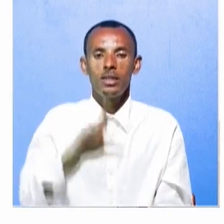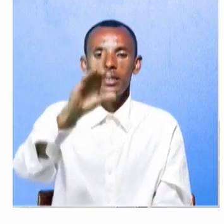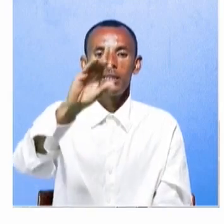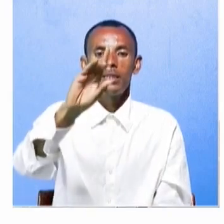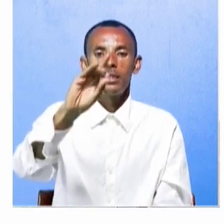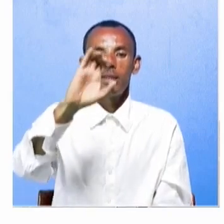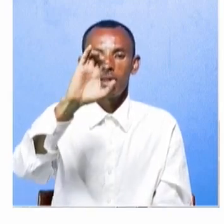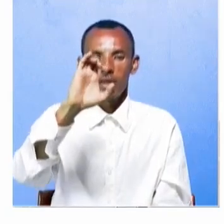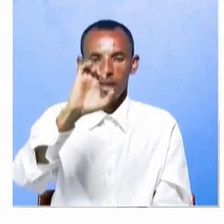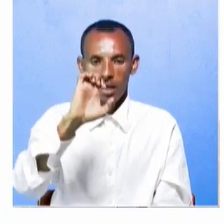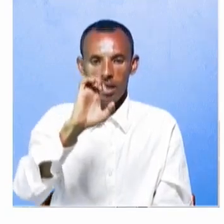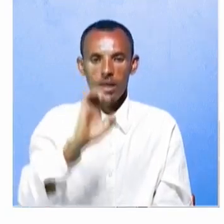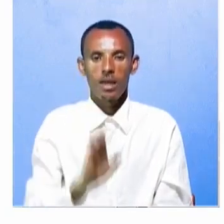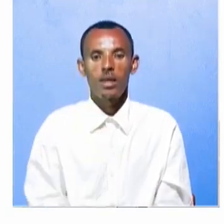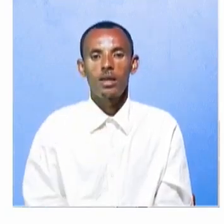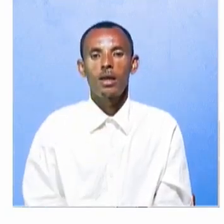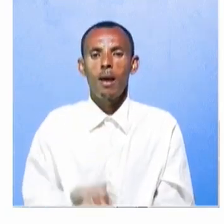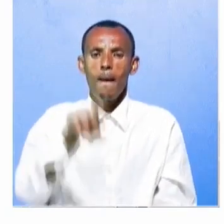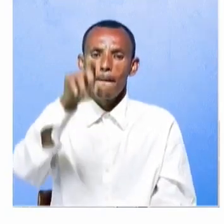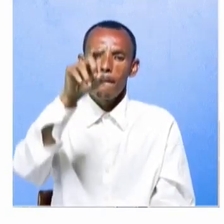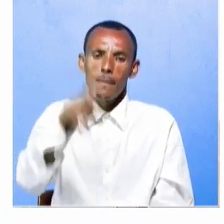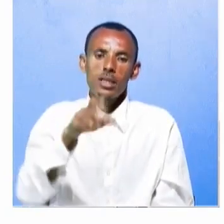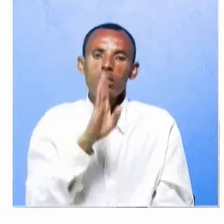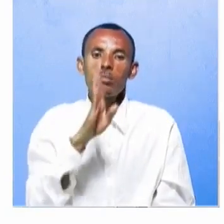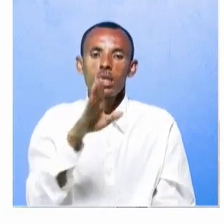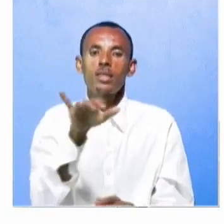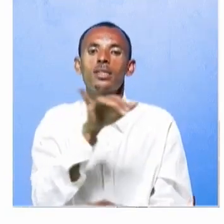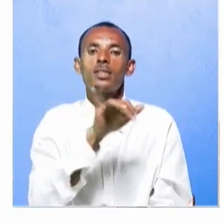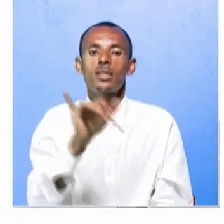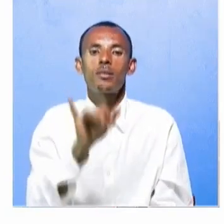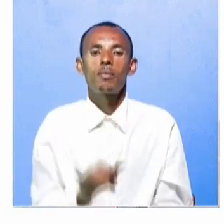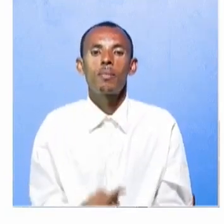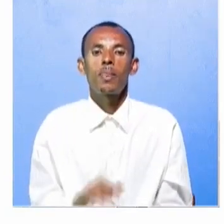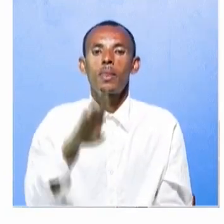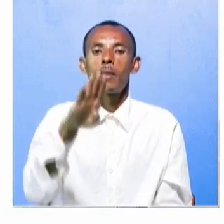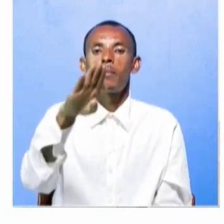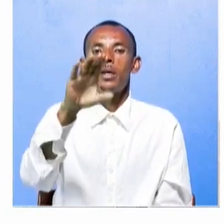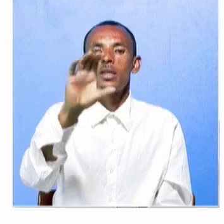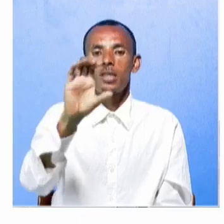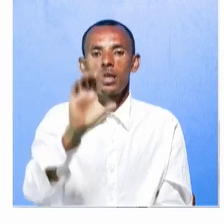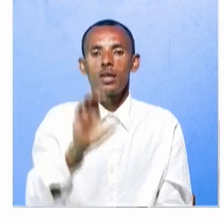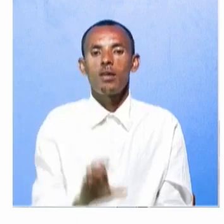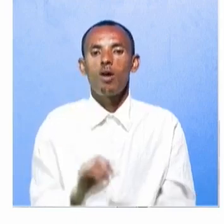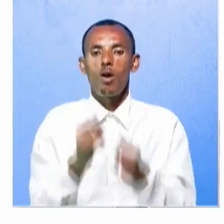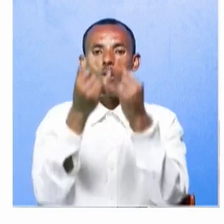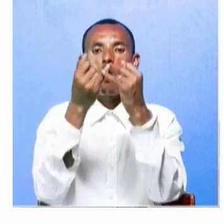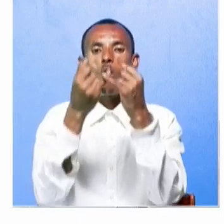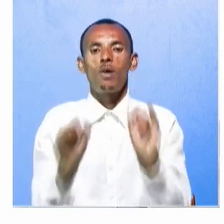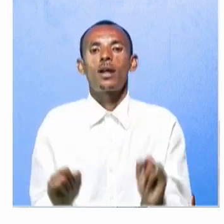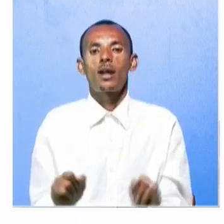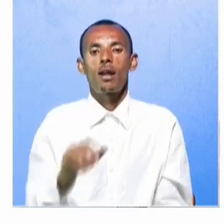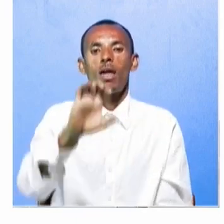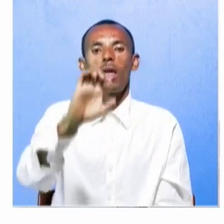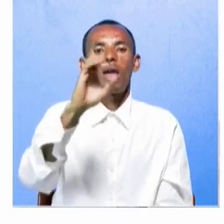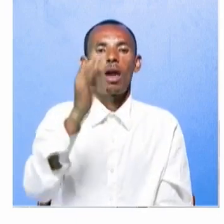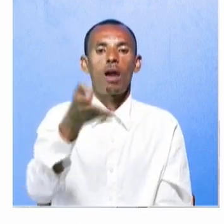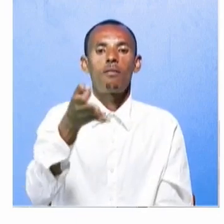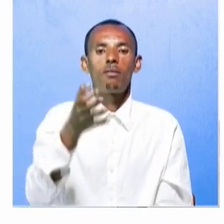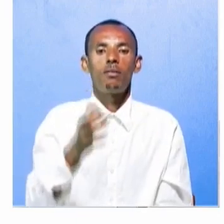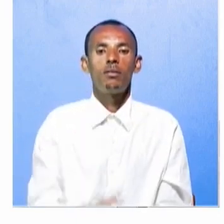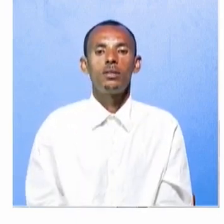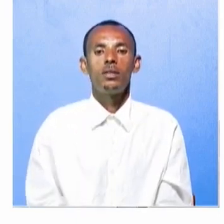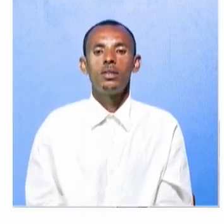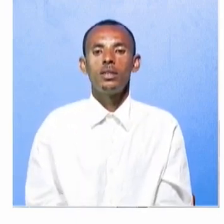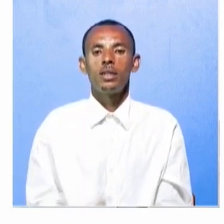DE must be the same as BC over EF.